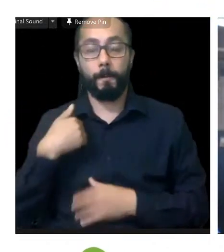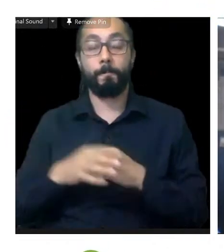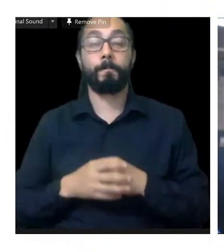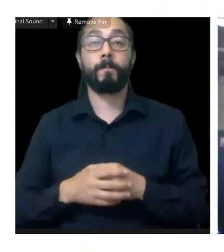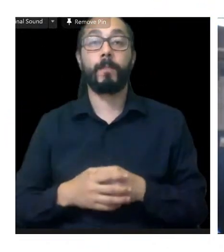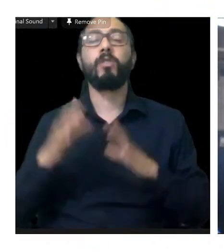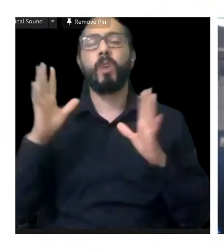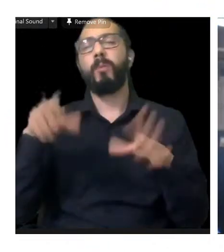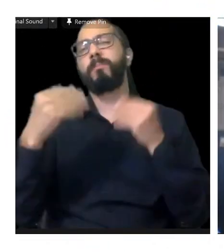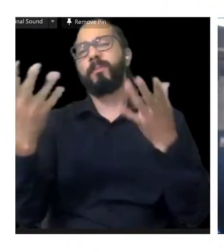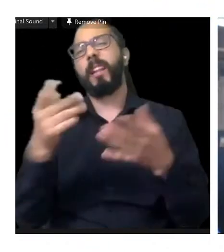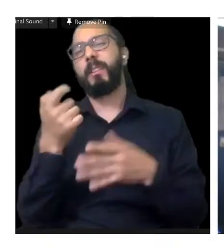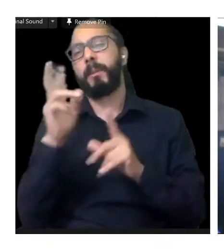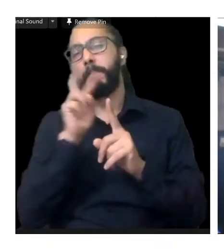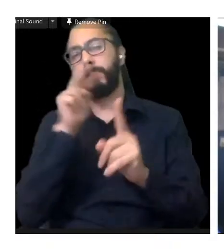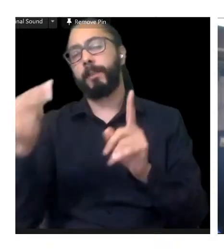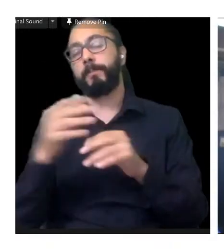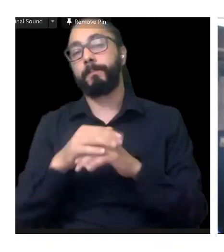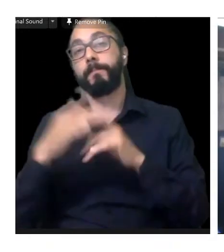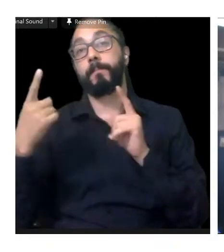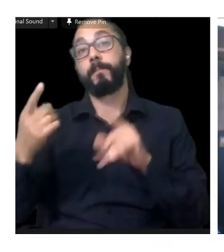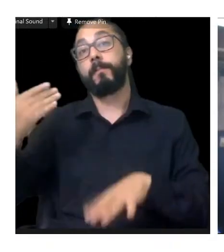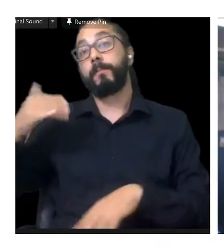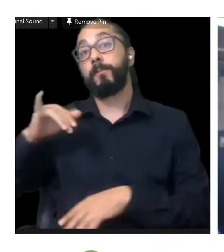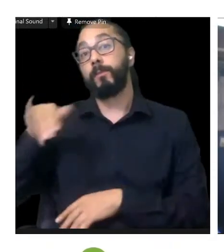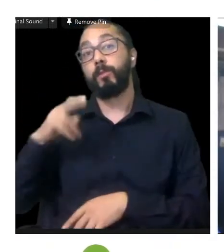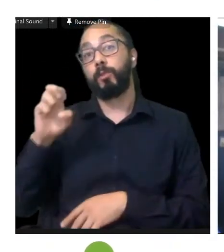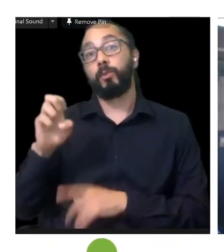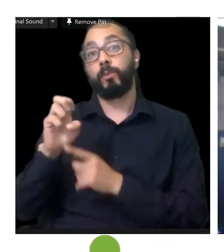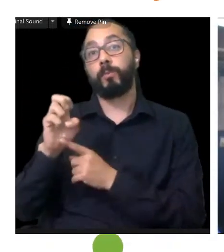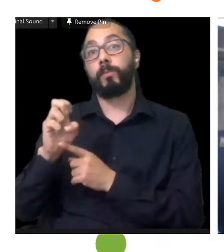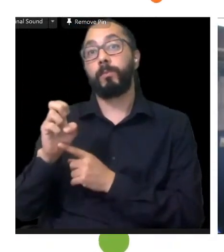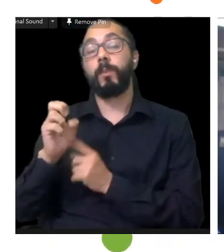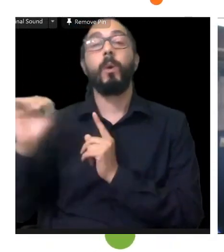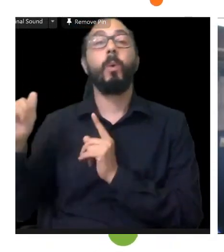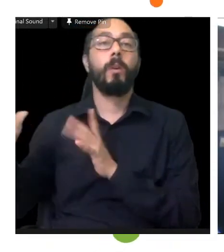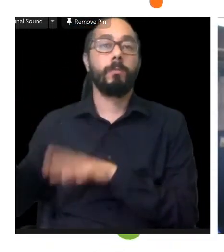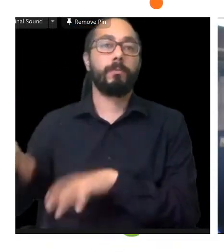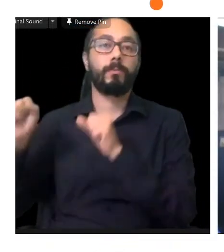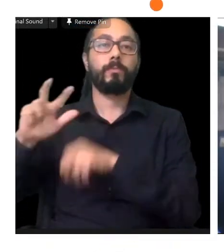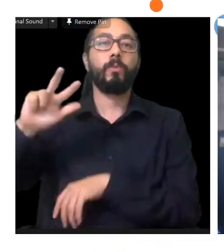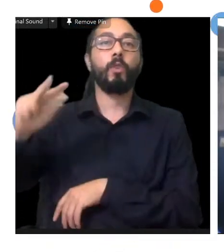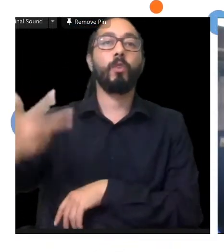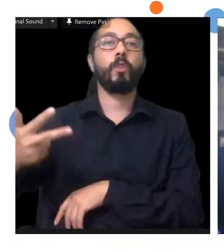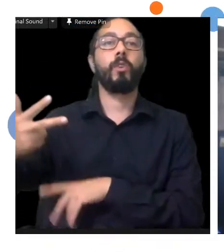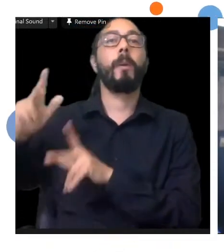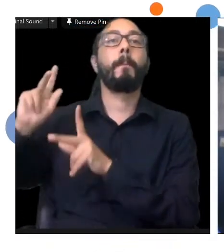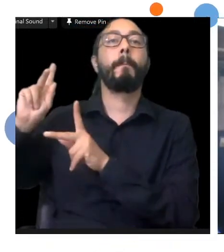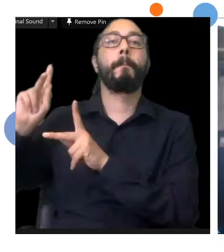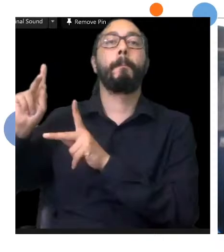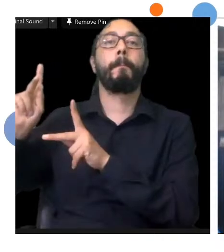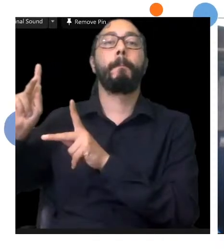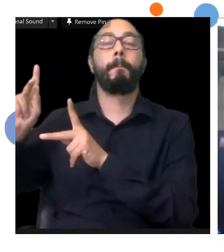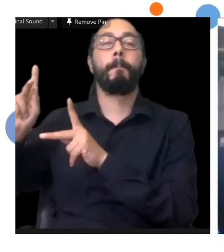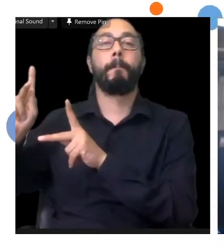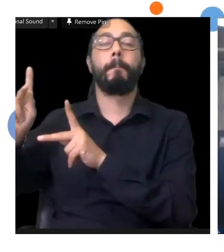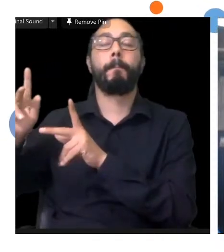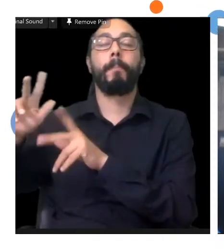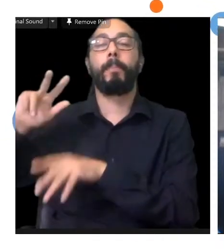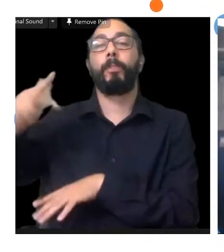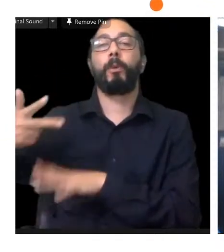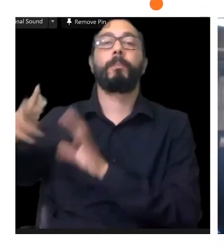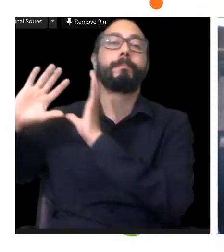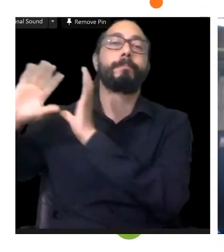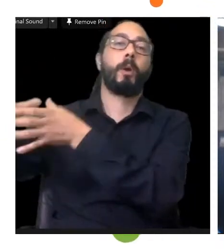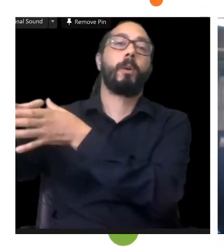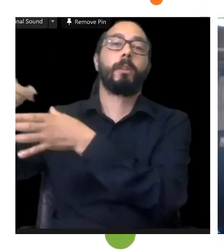ran pretty extensive third-party conducted focus groups with our audiences. We were looking for